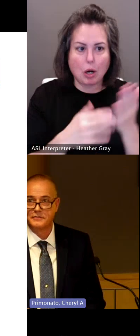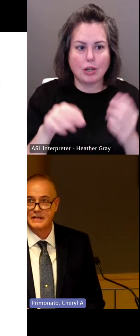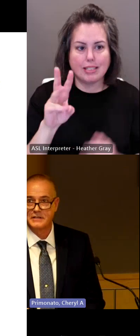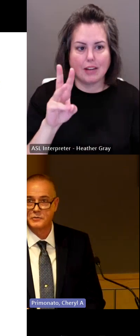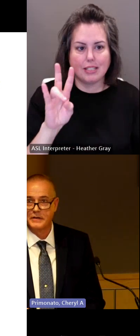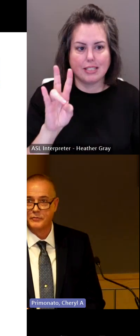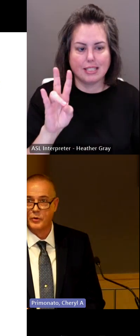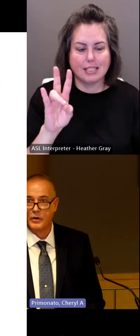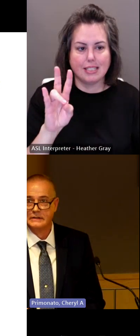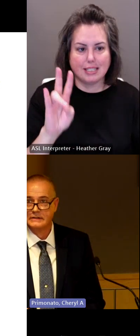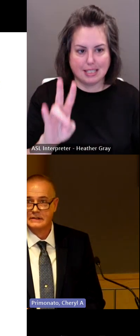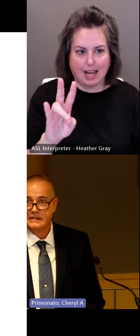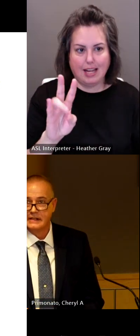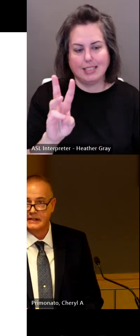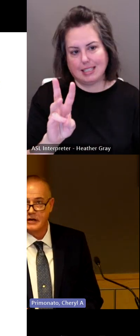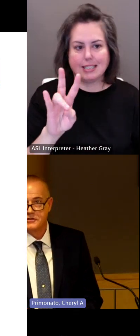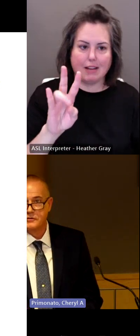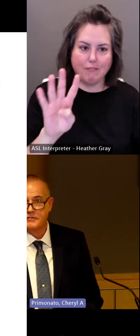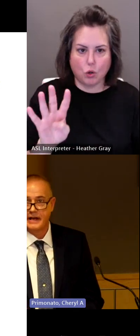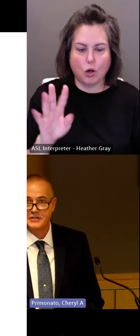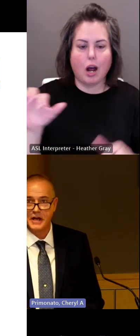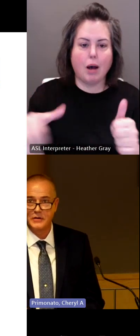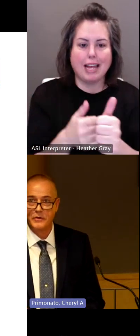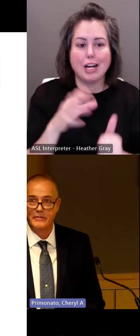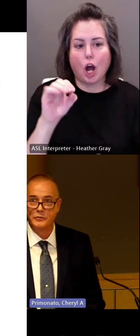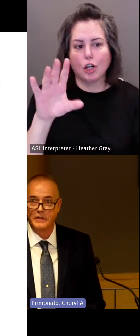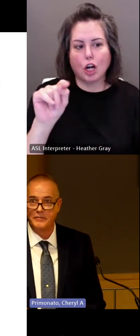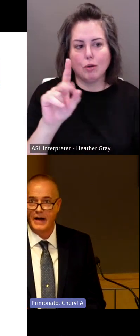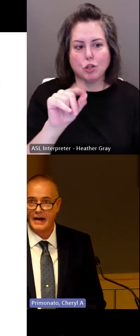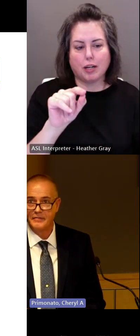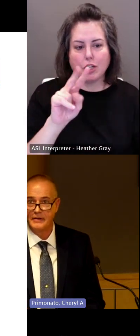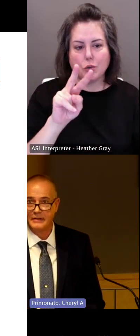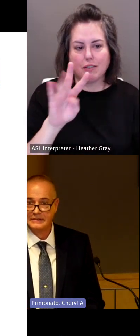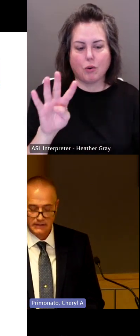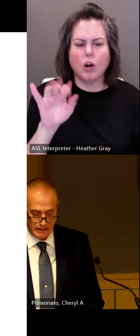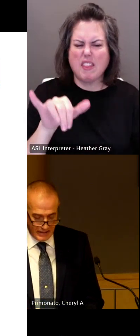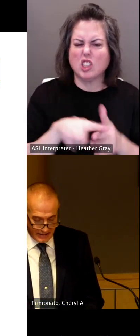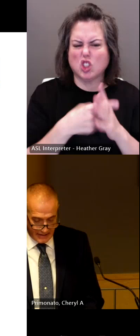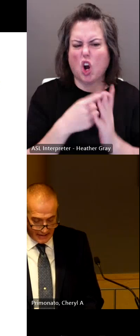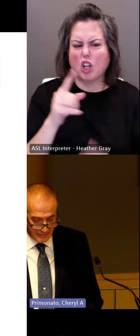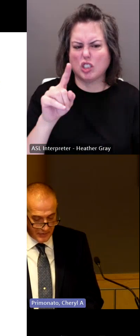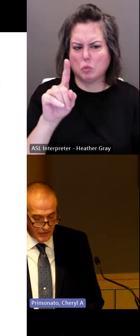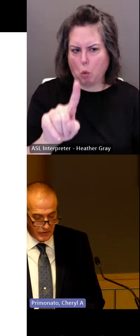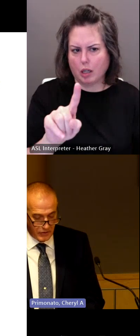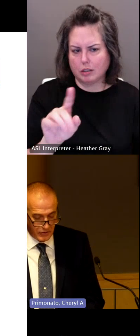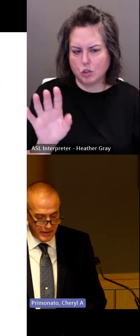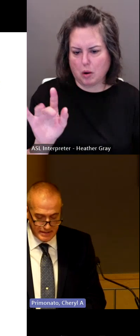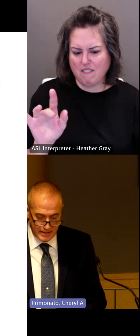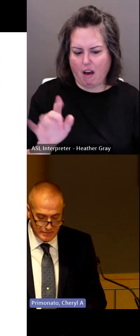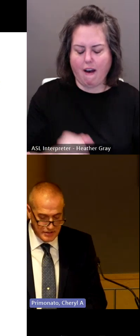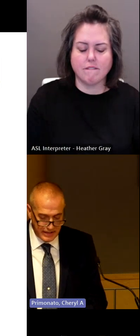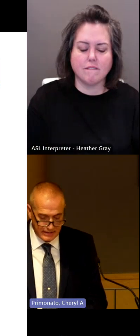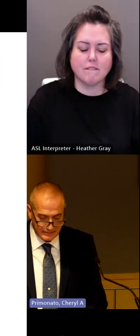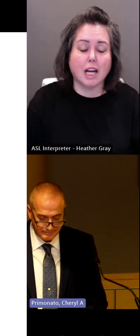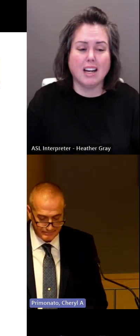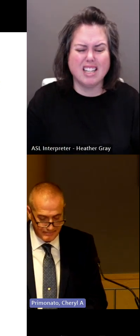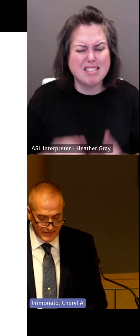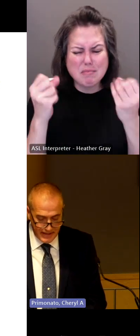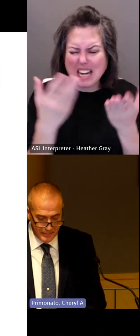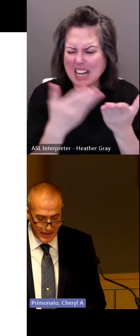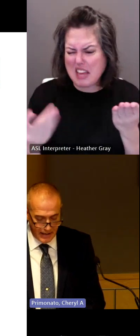October 2024. That goes into effect January 25. There are a lot of things. I'm just going